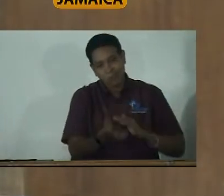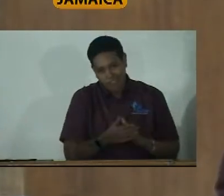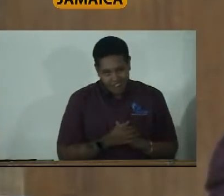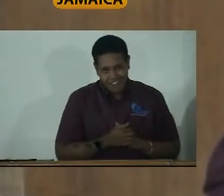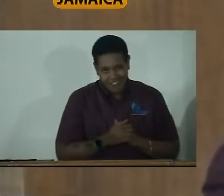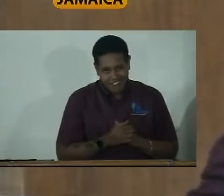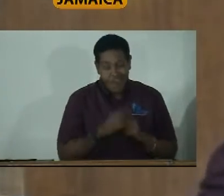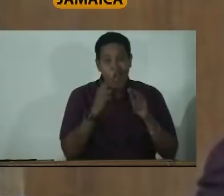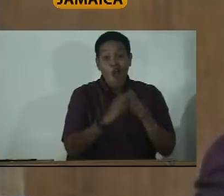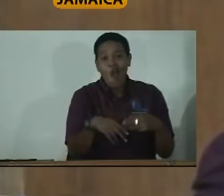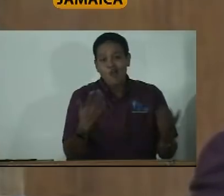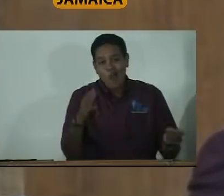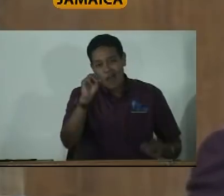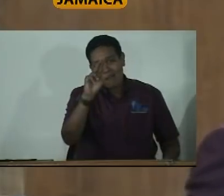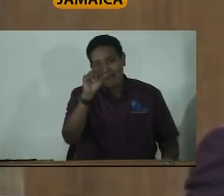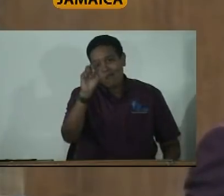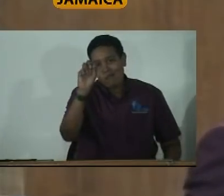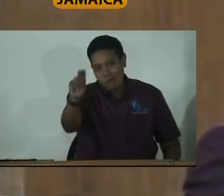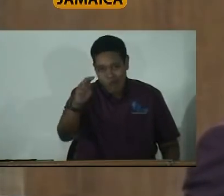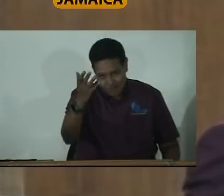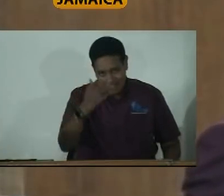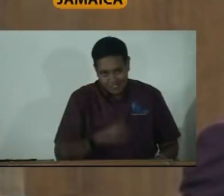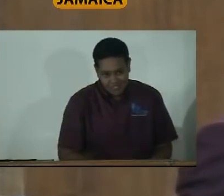as mutton.